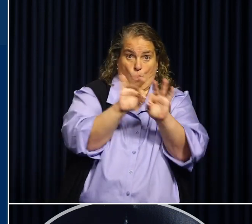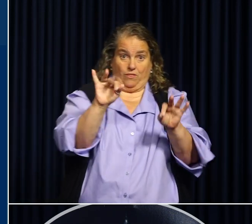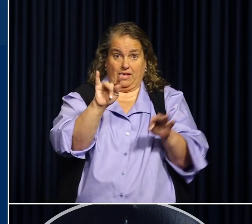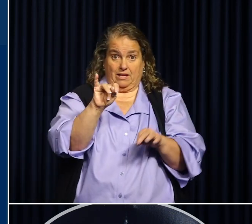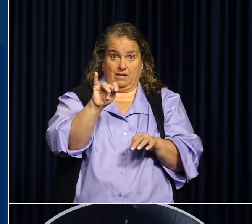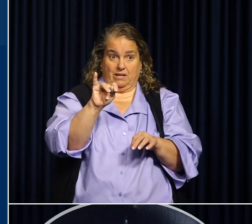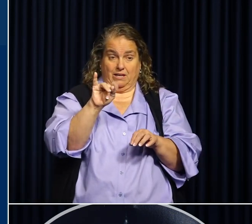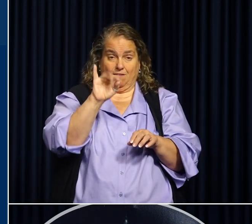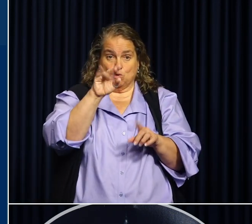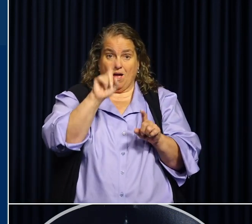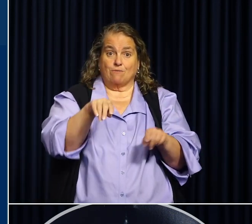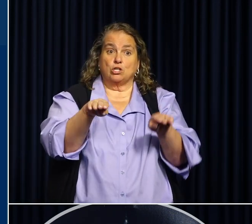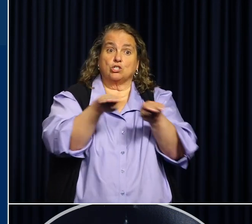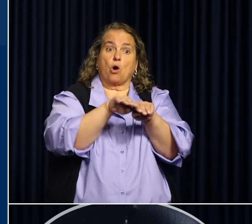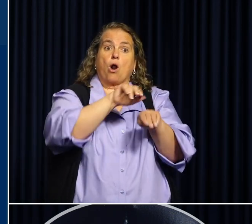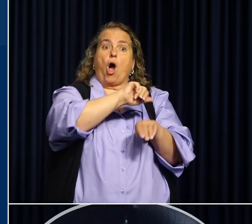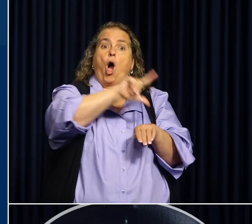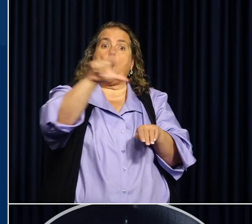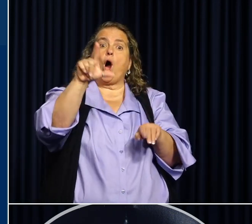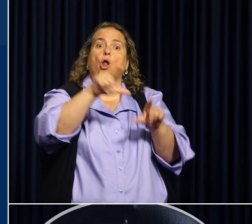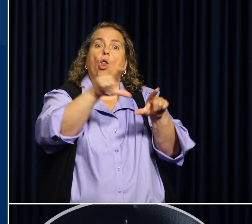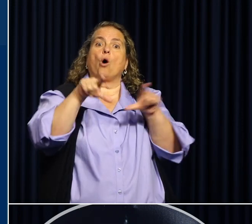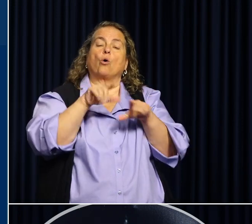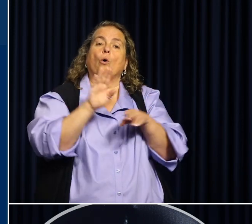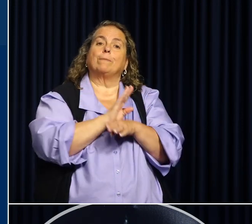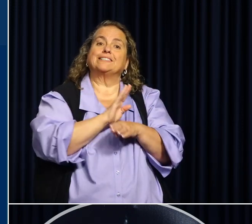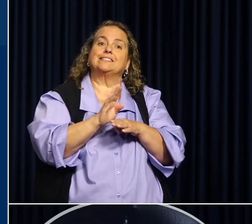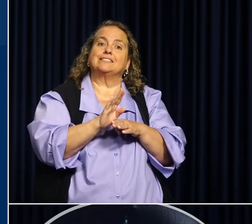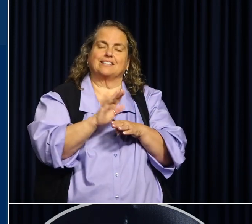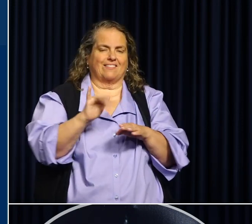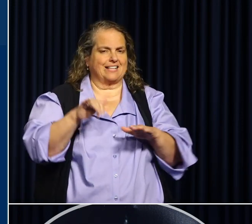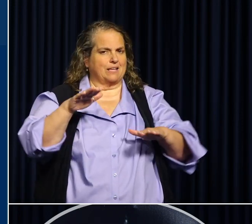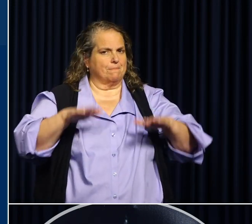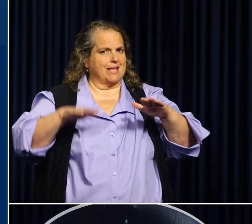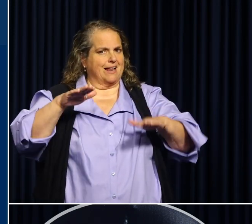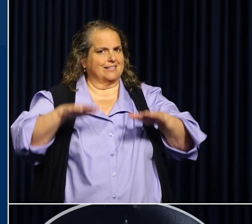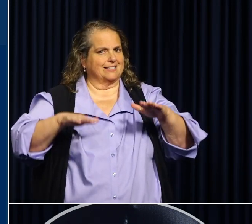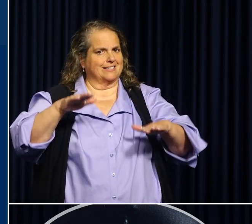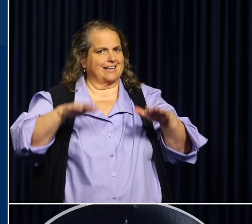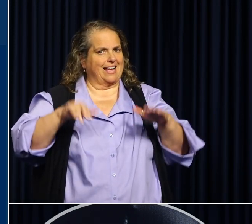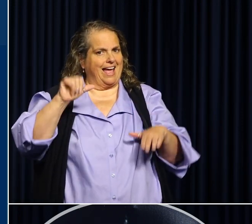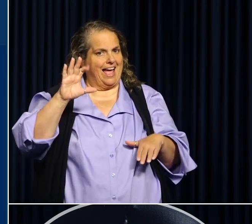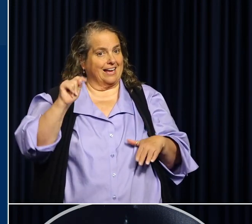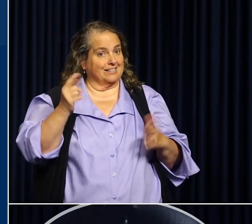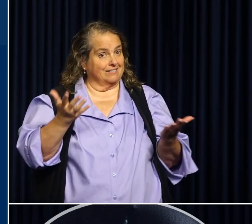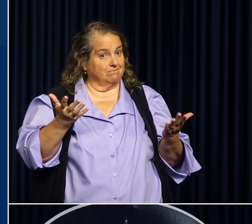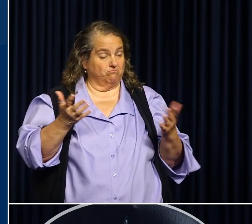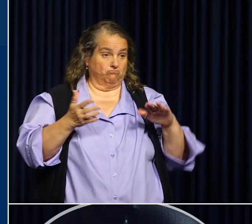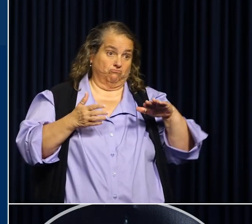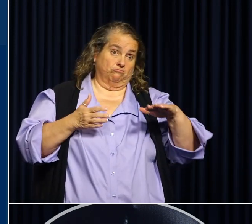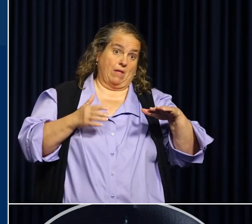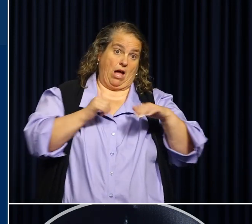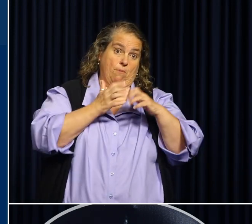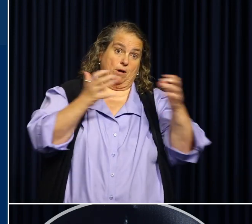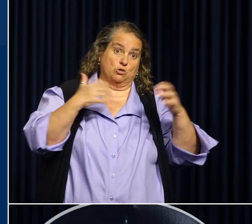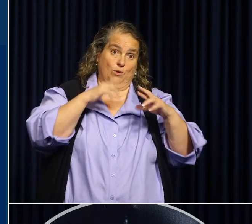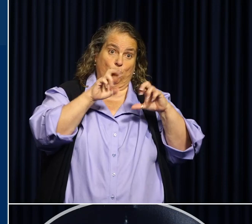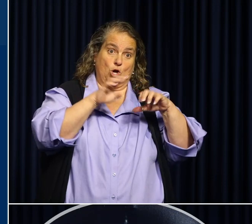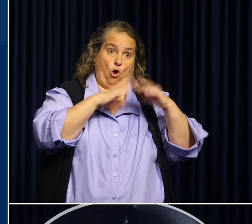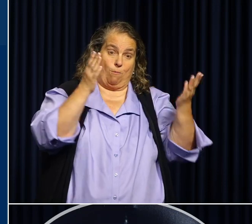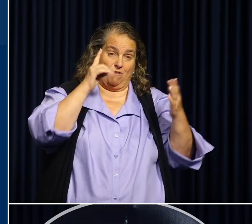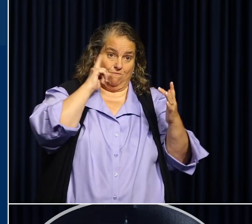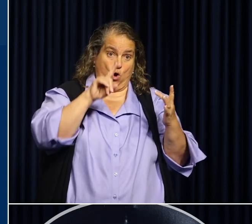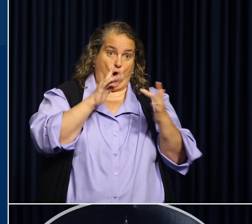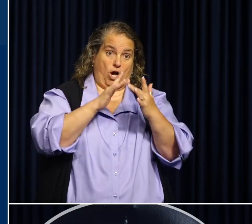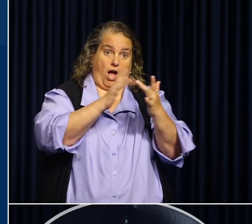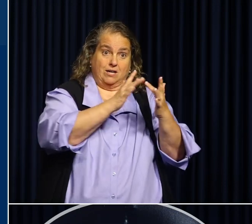shut down every local business that opened? Because that's the balancing act we're playing, right? Is how much we reopen for